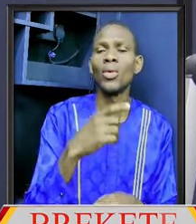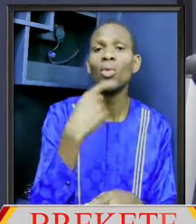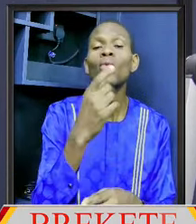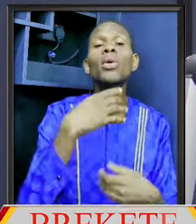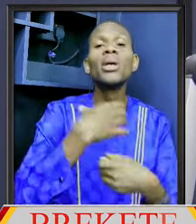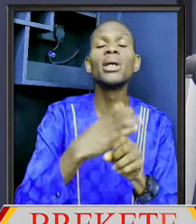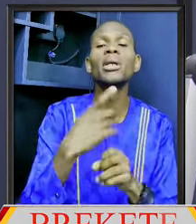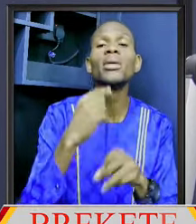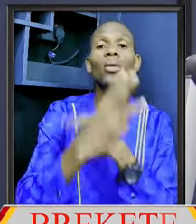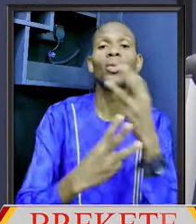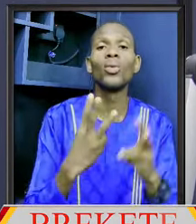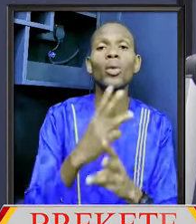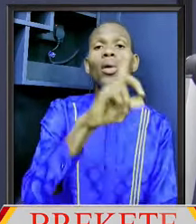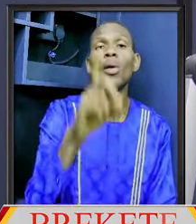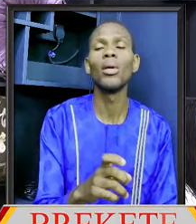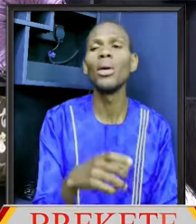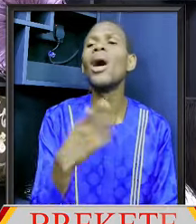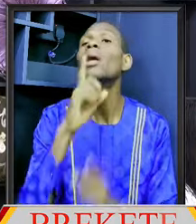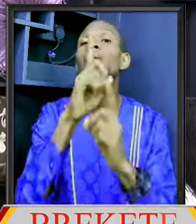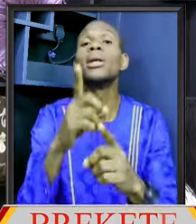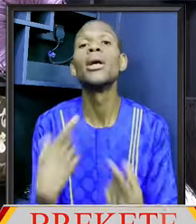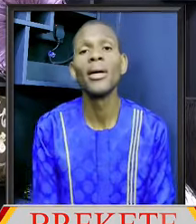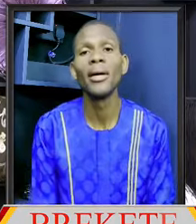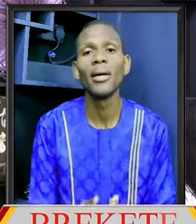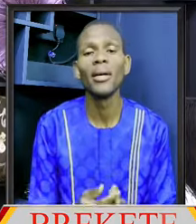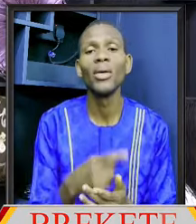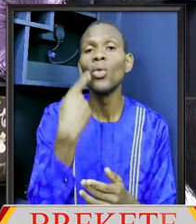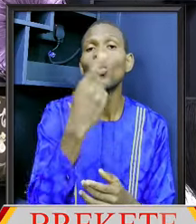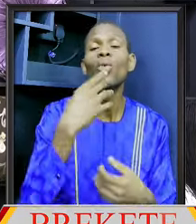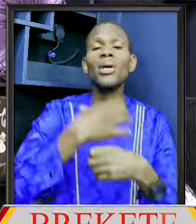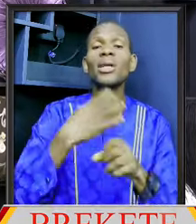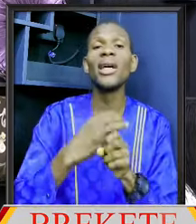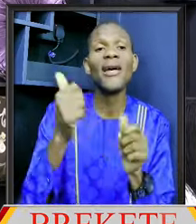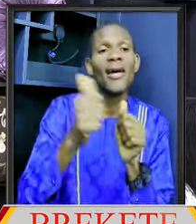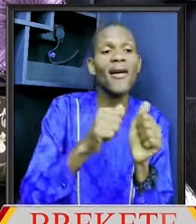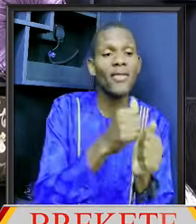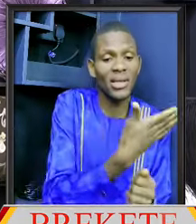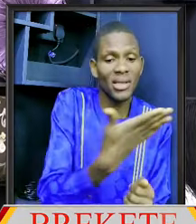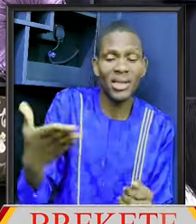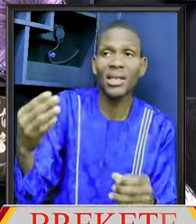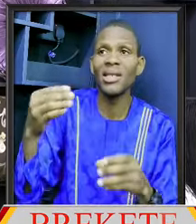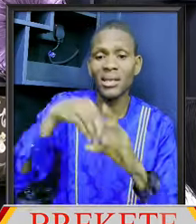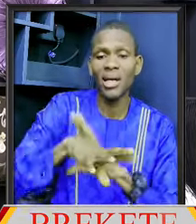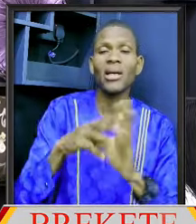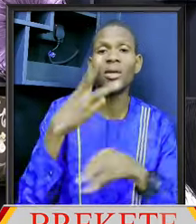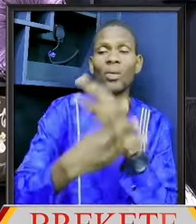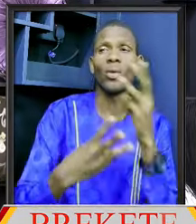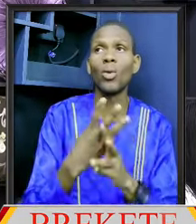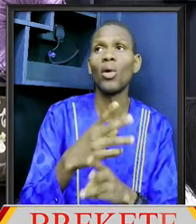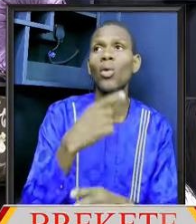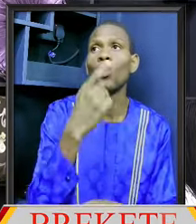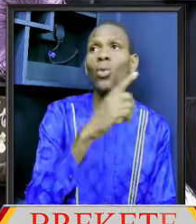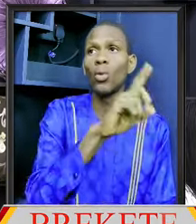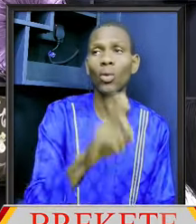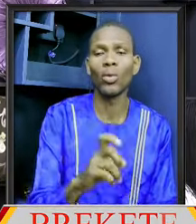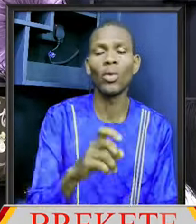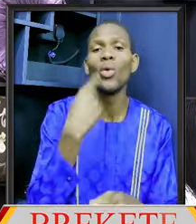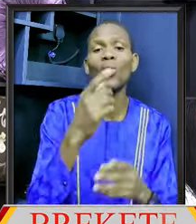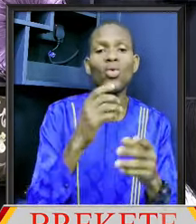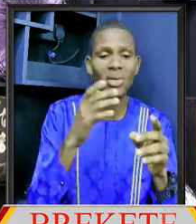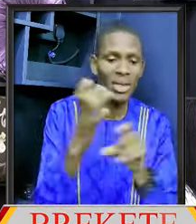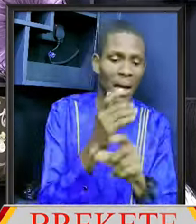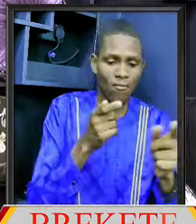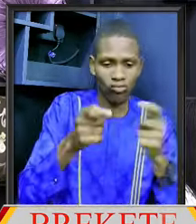the world? God. Answer me now. God. Now who create everything within inside the world? God. Now who get control